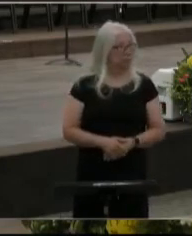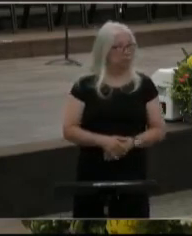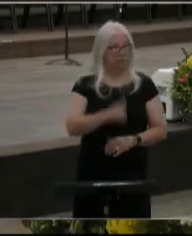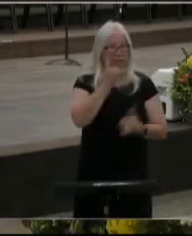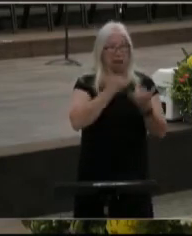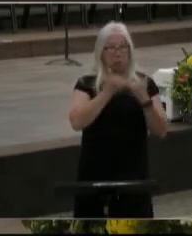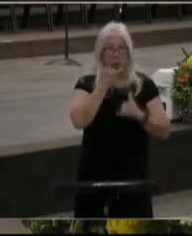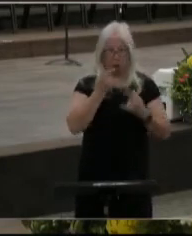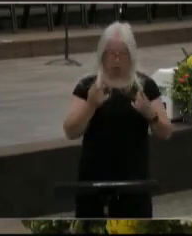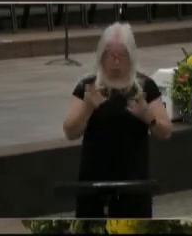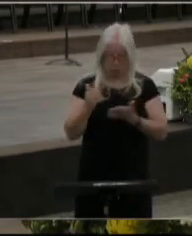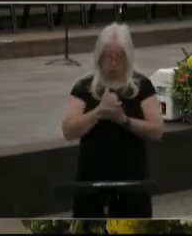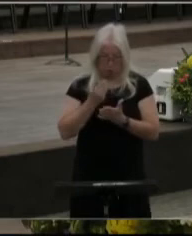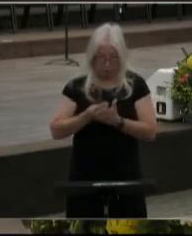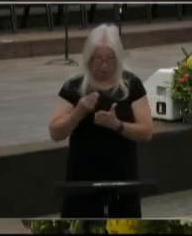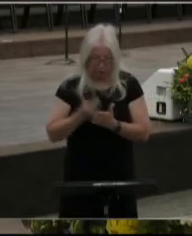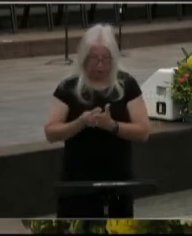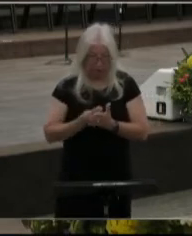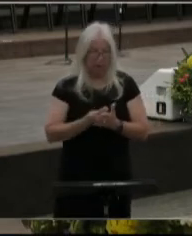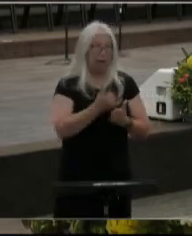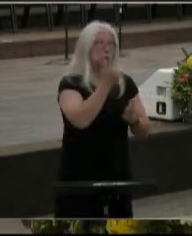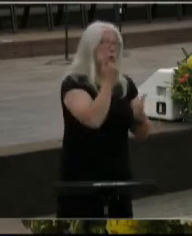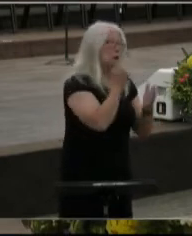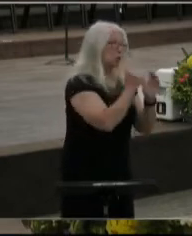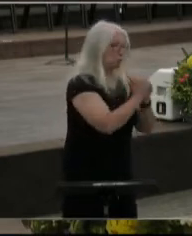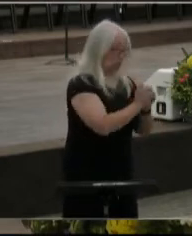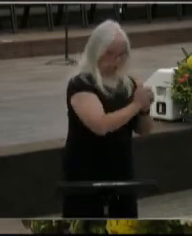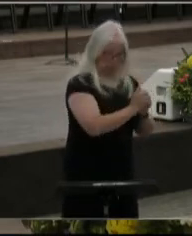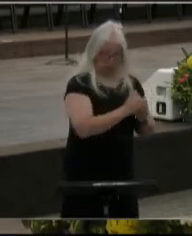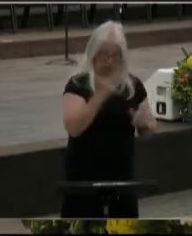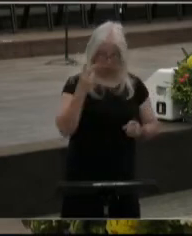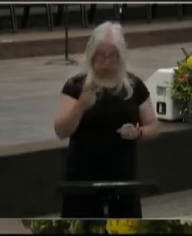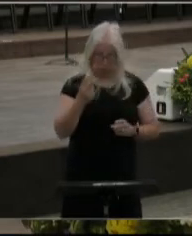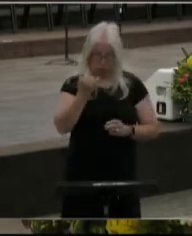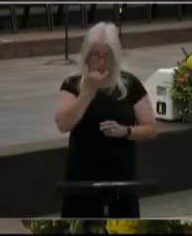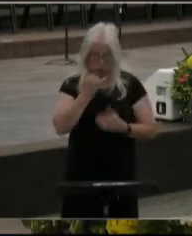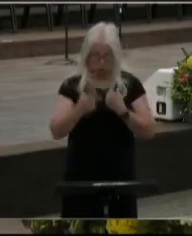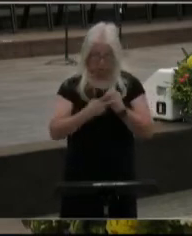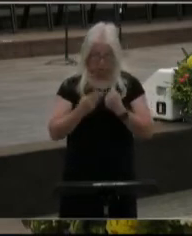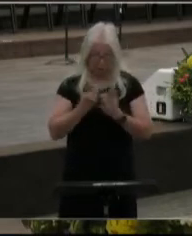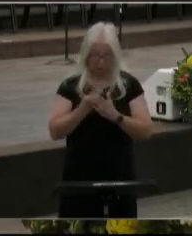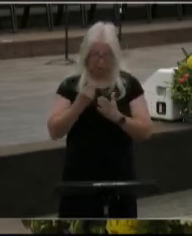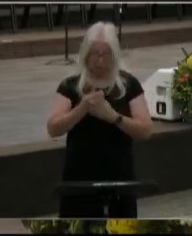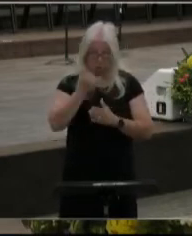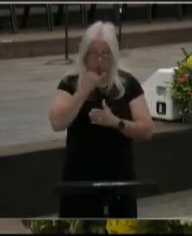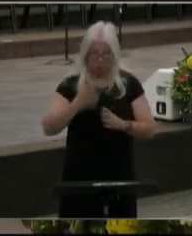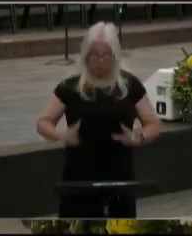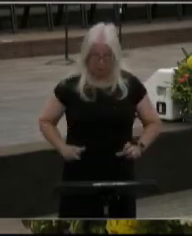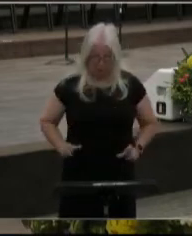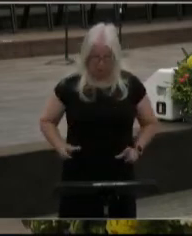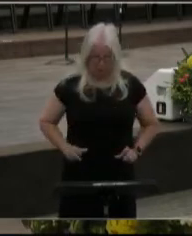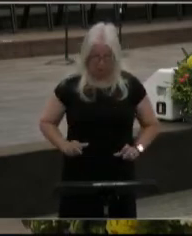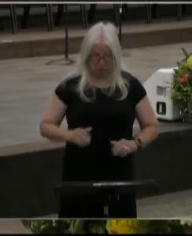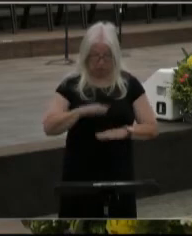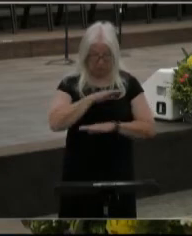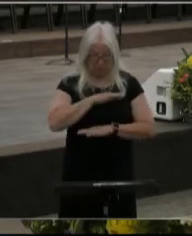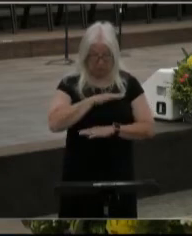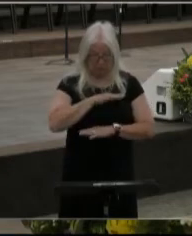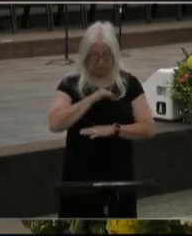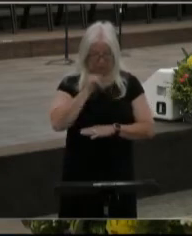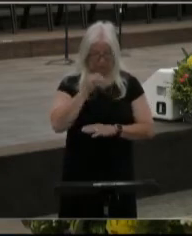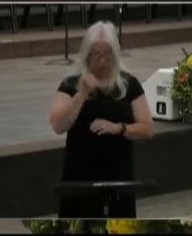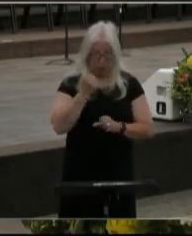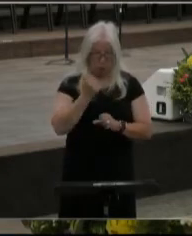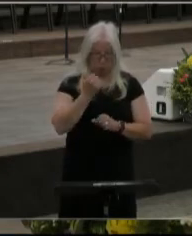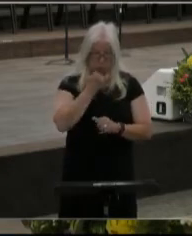It's not wrong, number one, to earn money. It's wrong to worship it. Key words, purpose. Number two, it's not wrong to save money. It's wrong to be selfish. Key word, contentment. Number three, it's